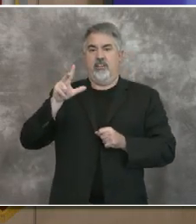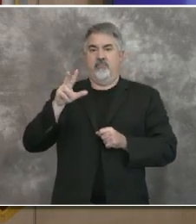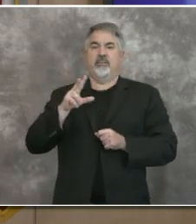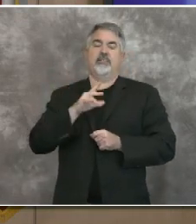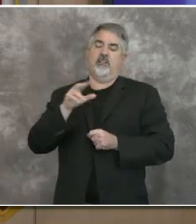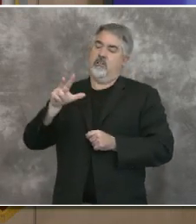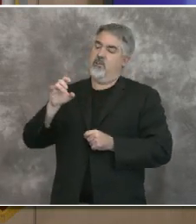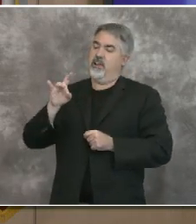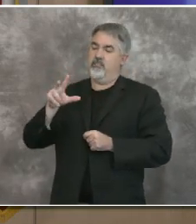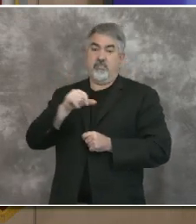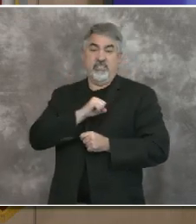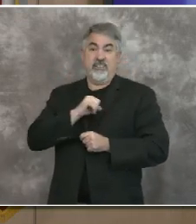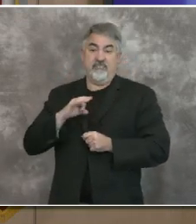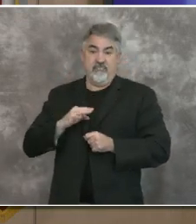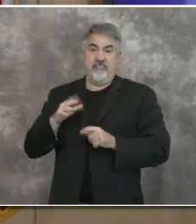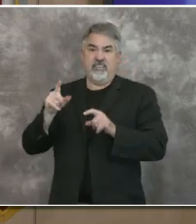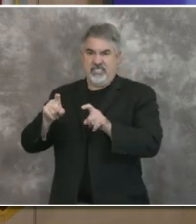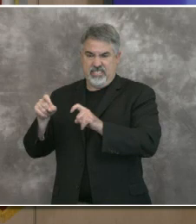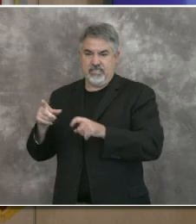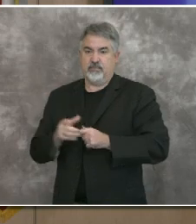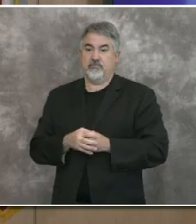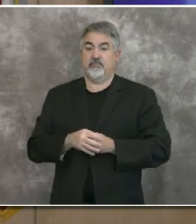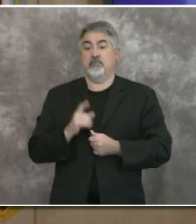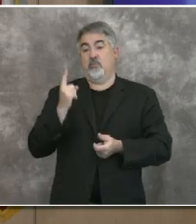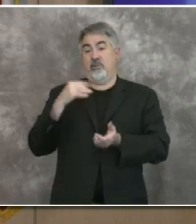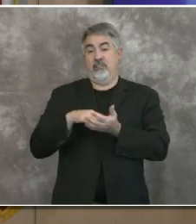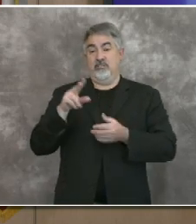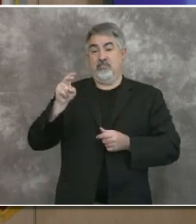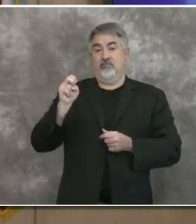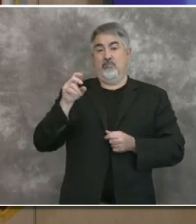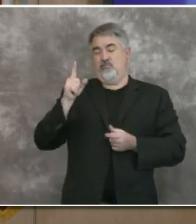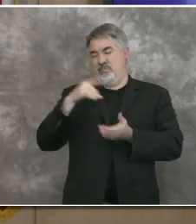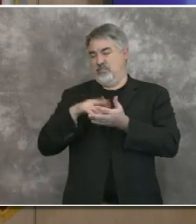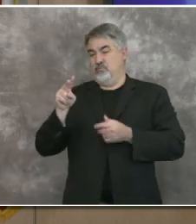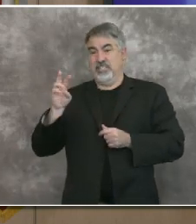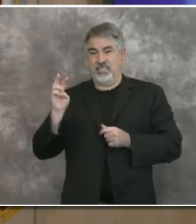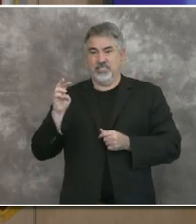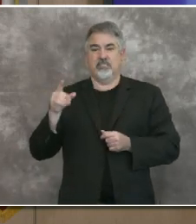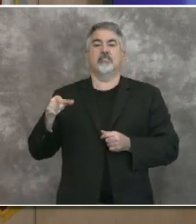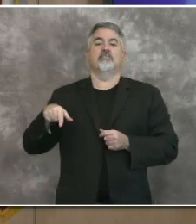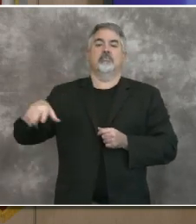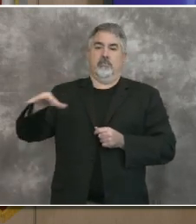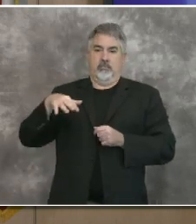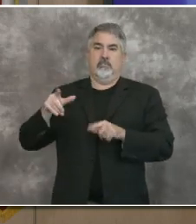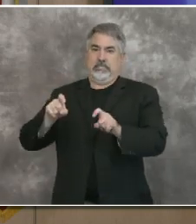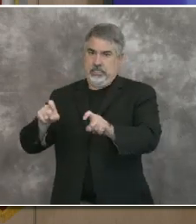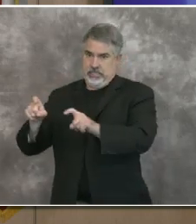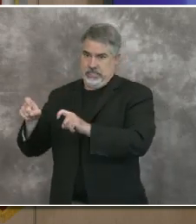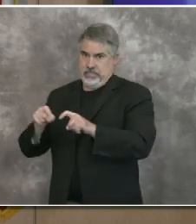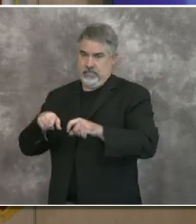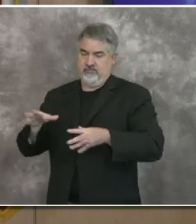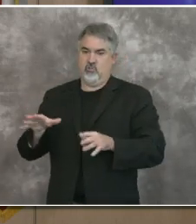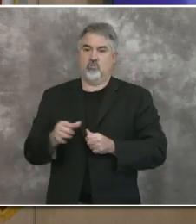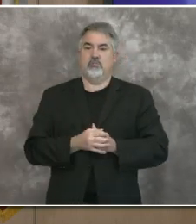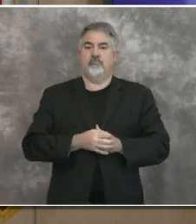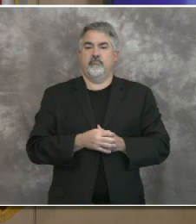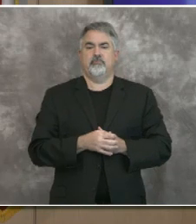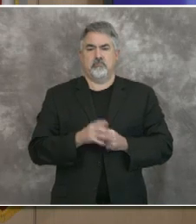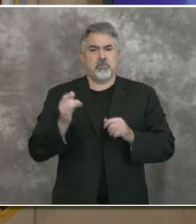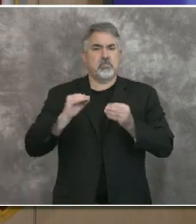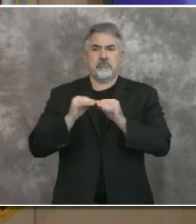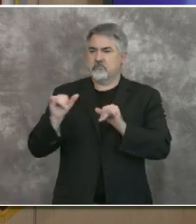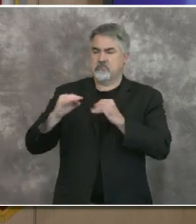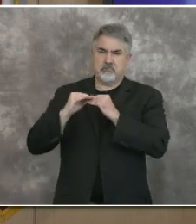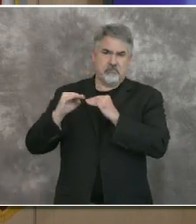date. 1,026 residents have been tested to date. The numbers remain unchanged as we're still pending